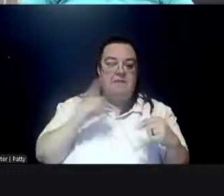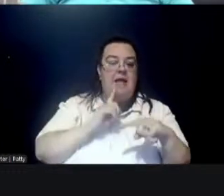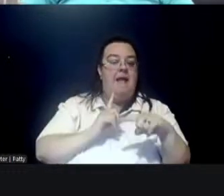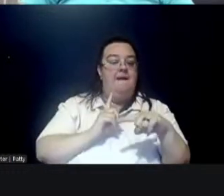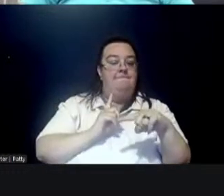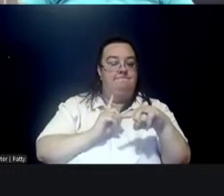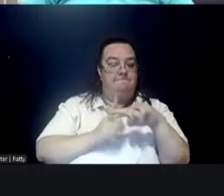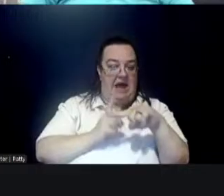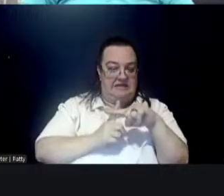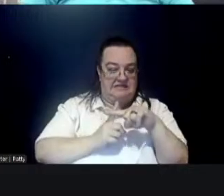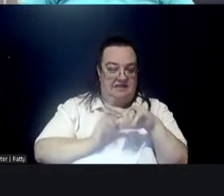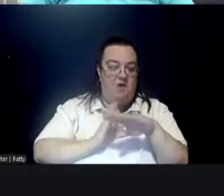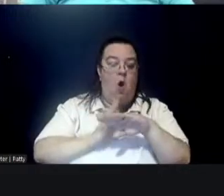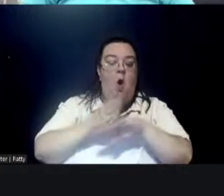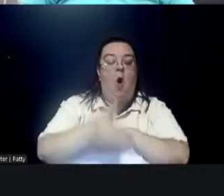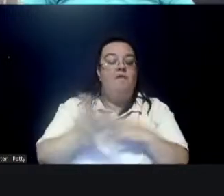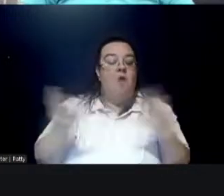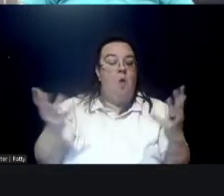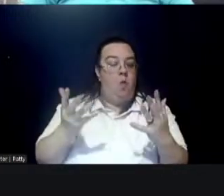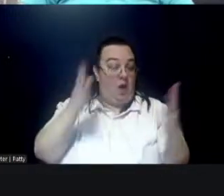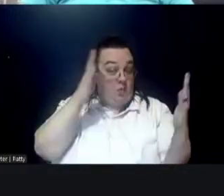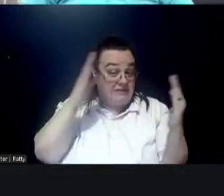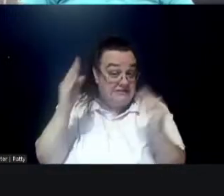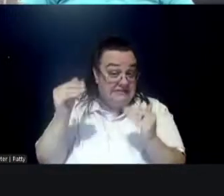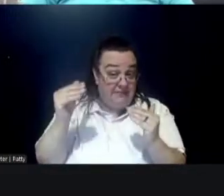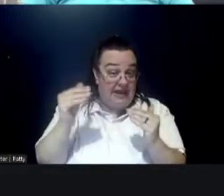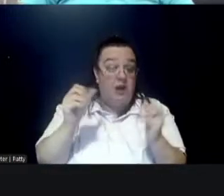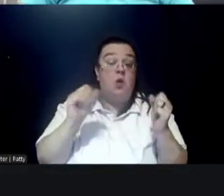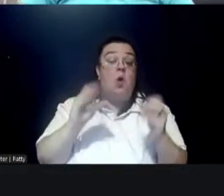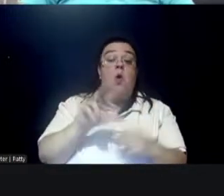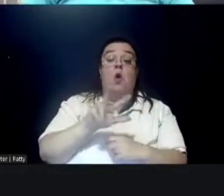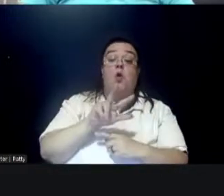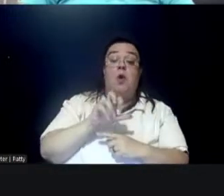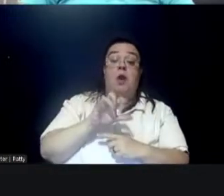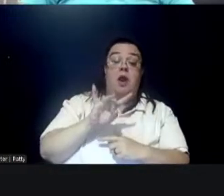had anticipated. So the